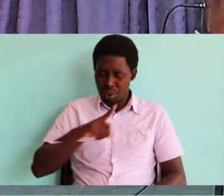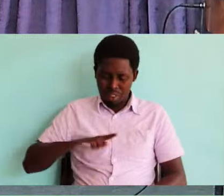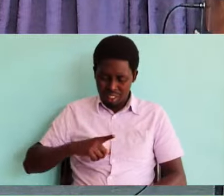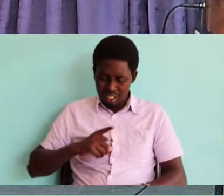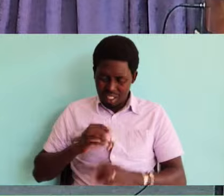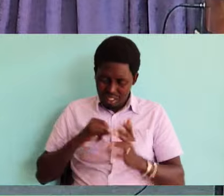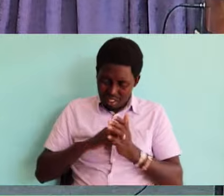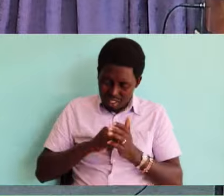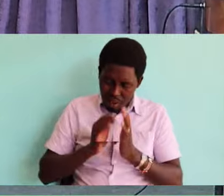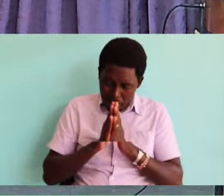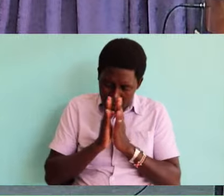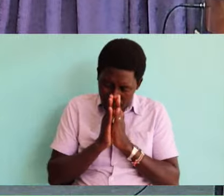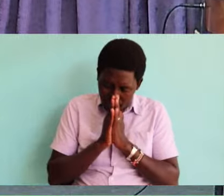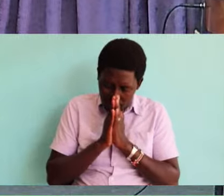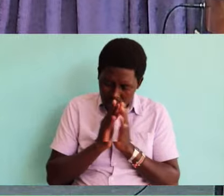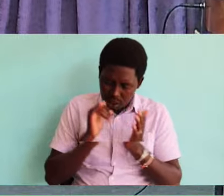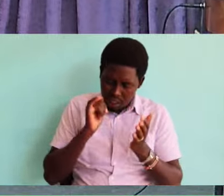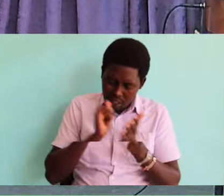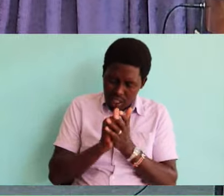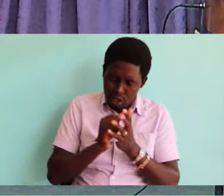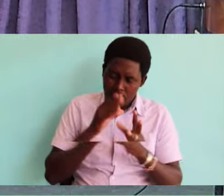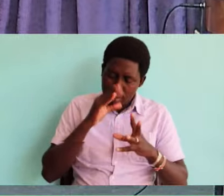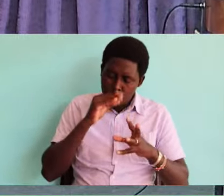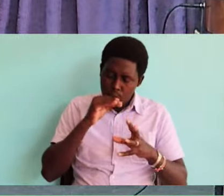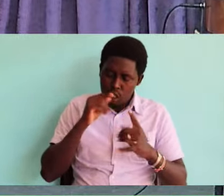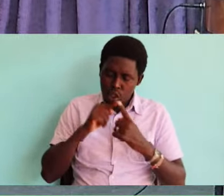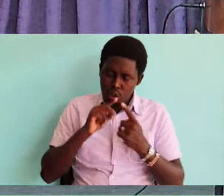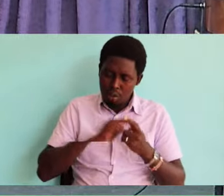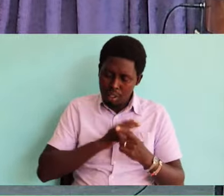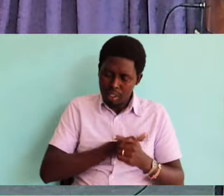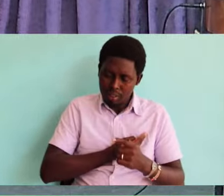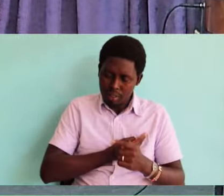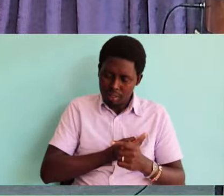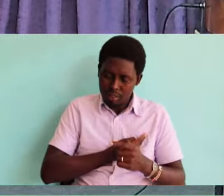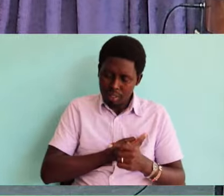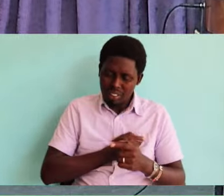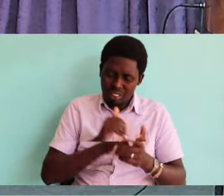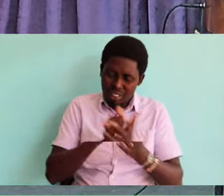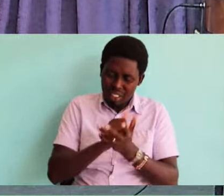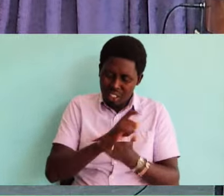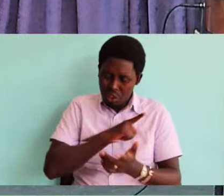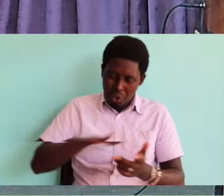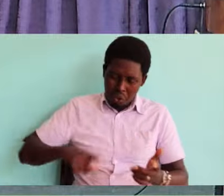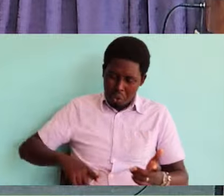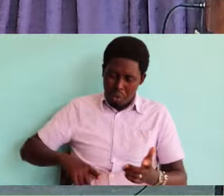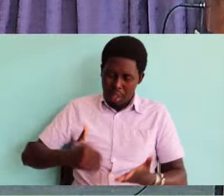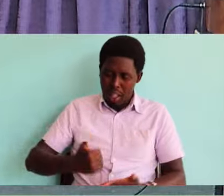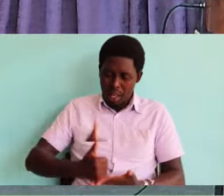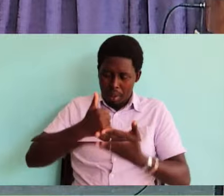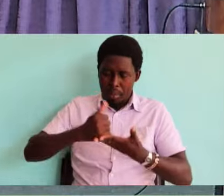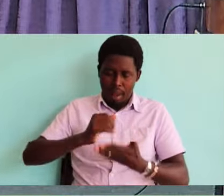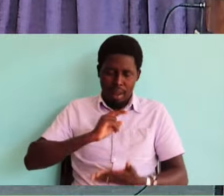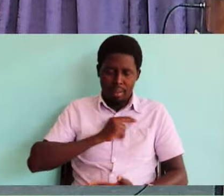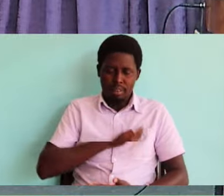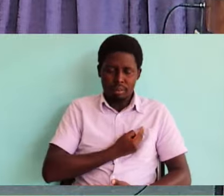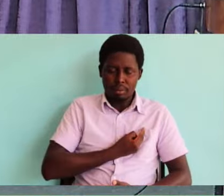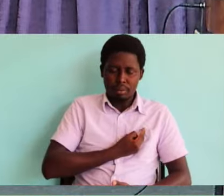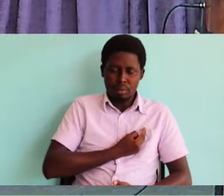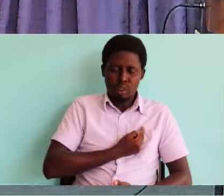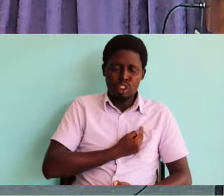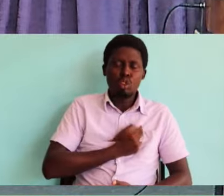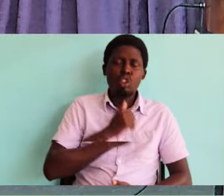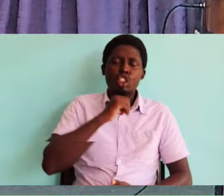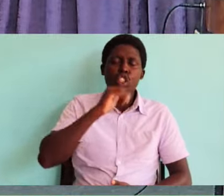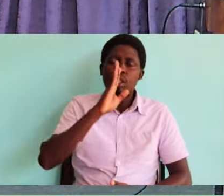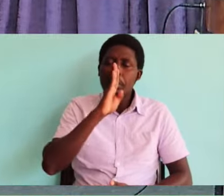you have spoken to us, you have spoken to each one of us, and that God will help us, that we will not be the